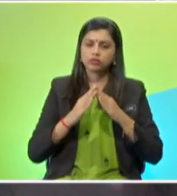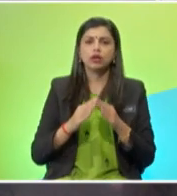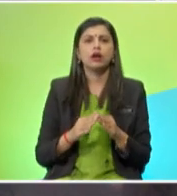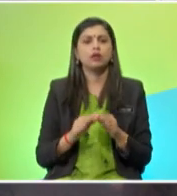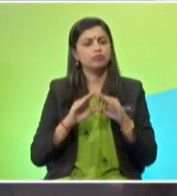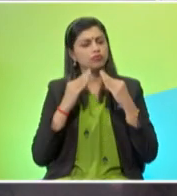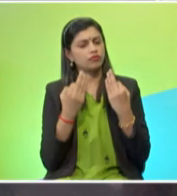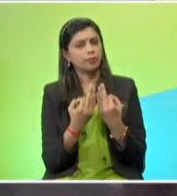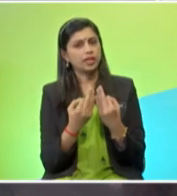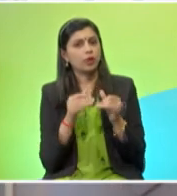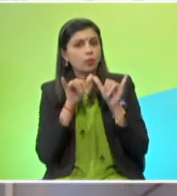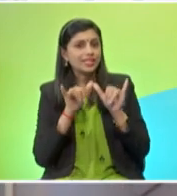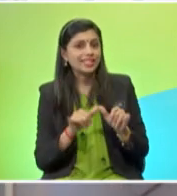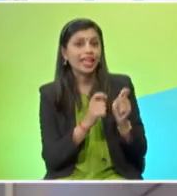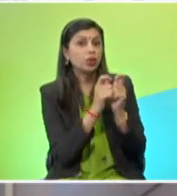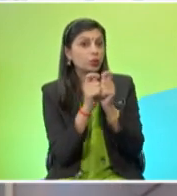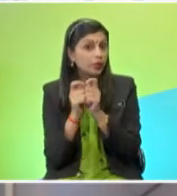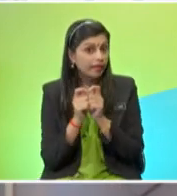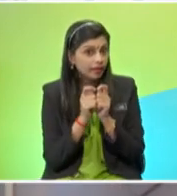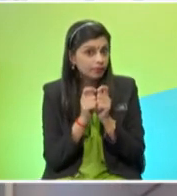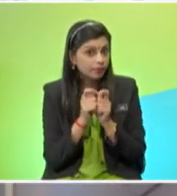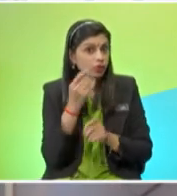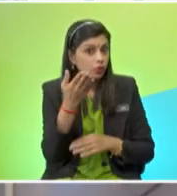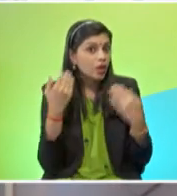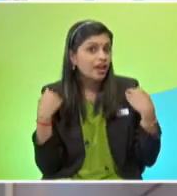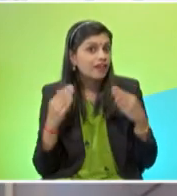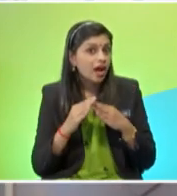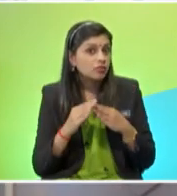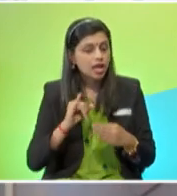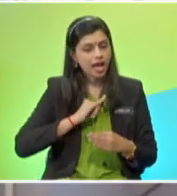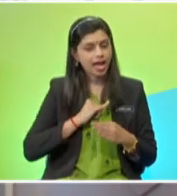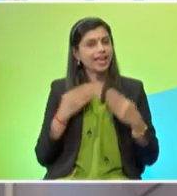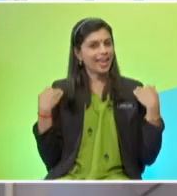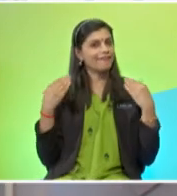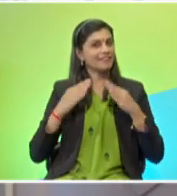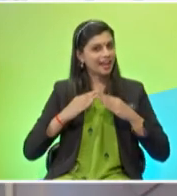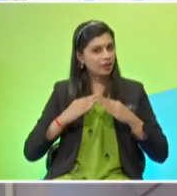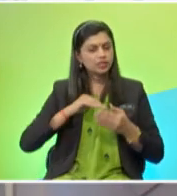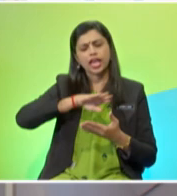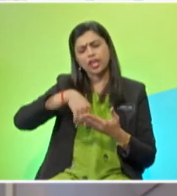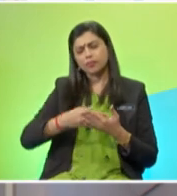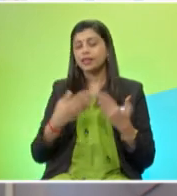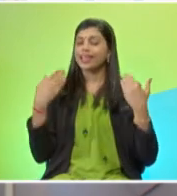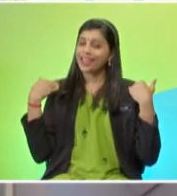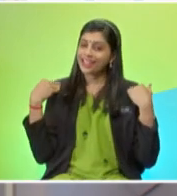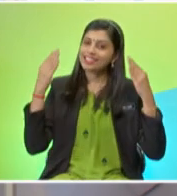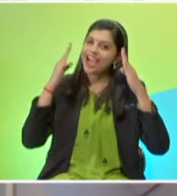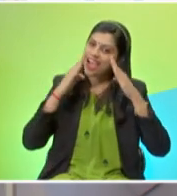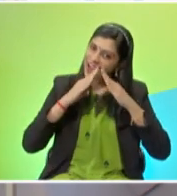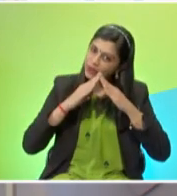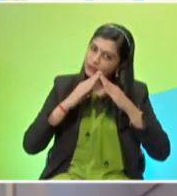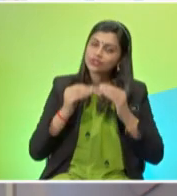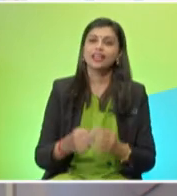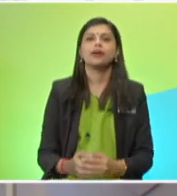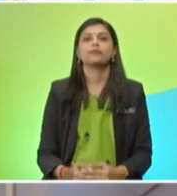together? All of us need a house to live in. A house is a place to keep us safe. It protects us from